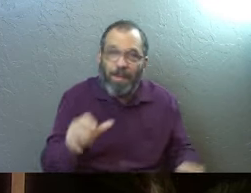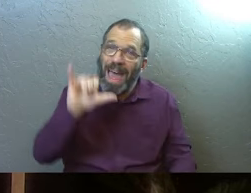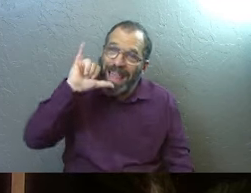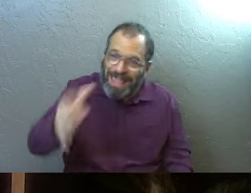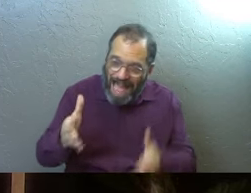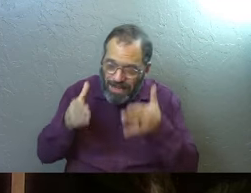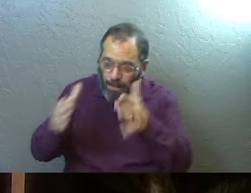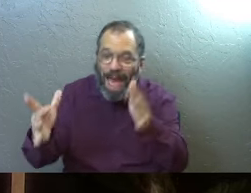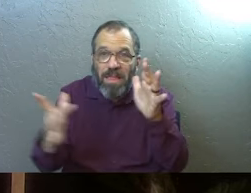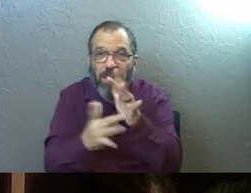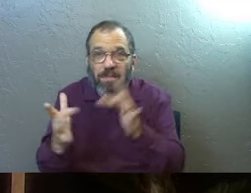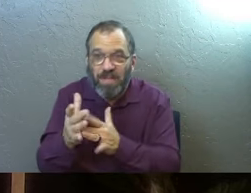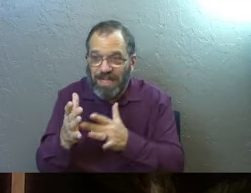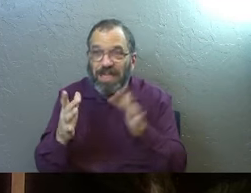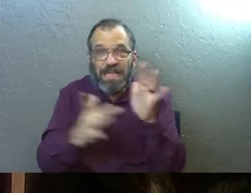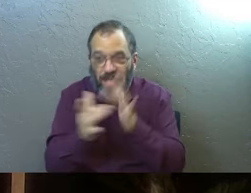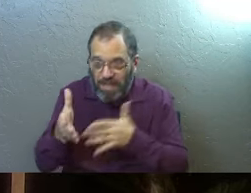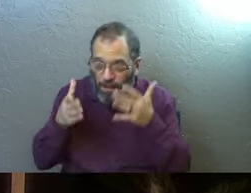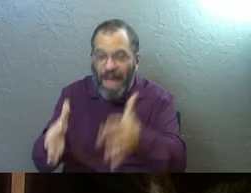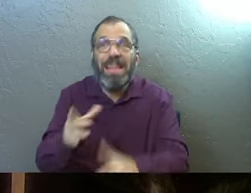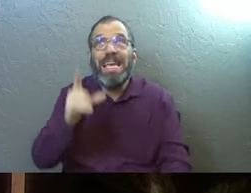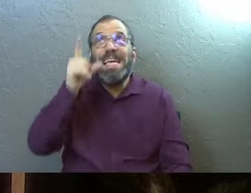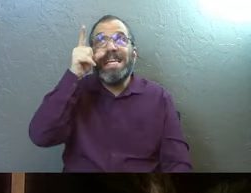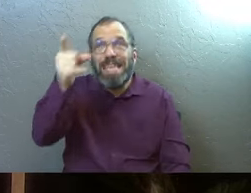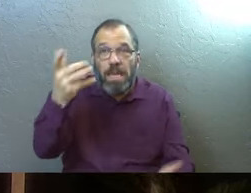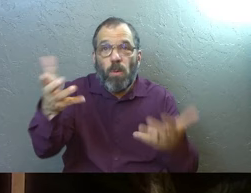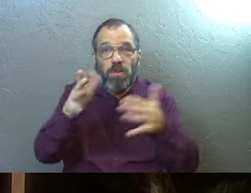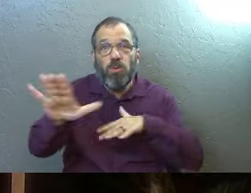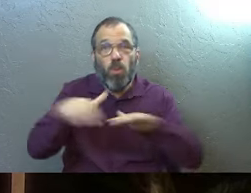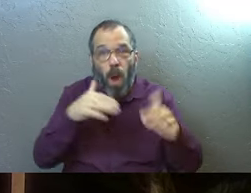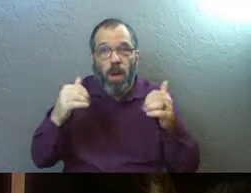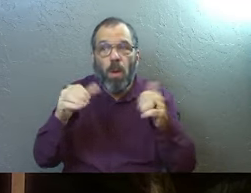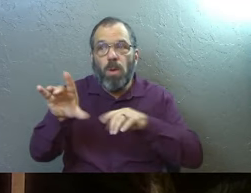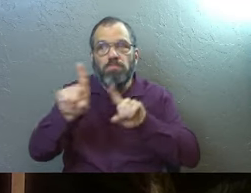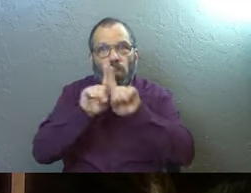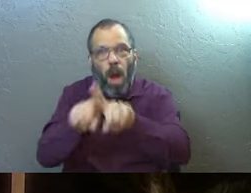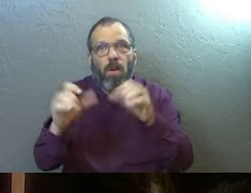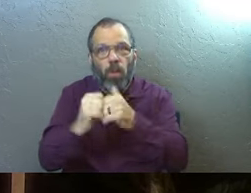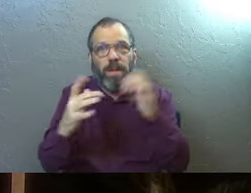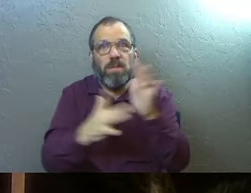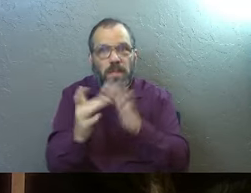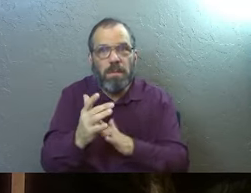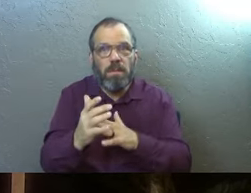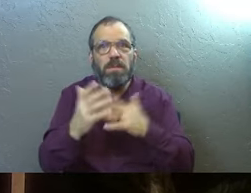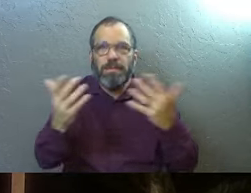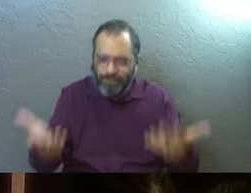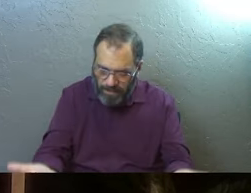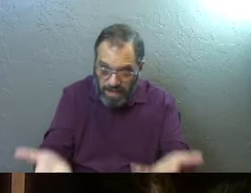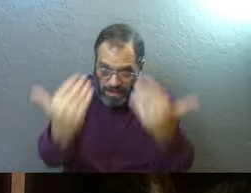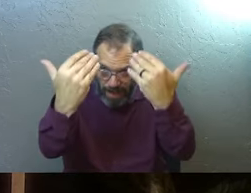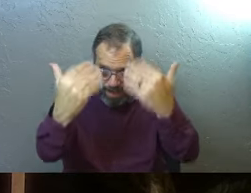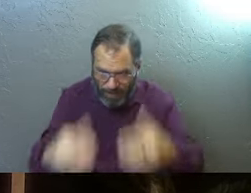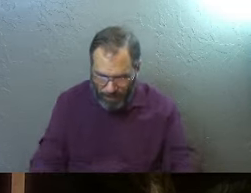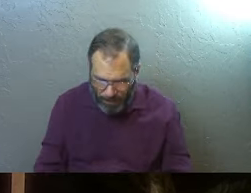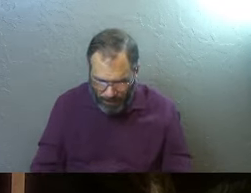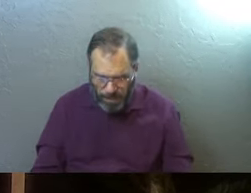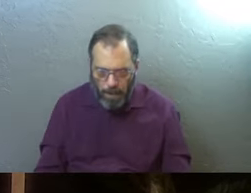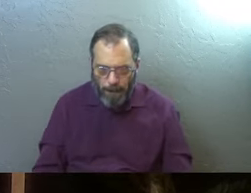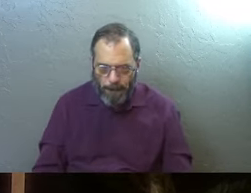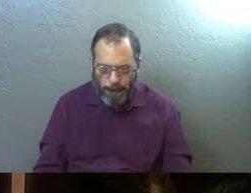That's the path of Jesus. And he wants you to walk the path with him. Would you guys stand? I'm almost